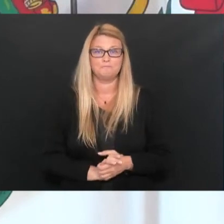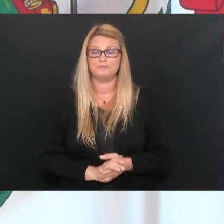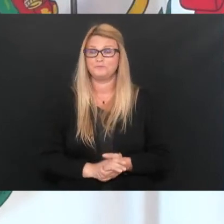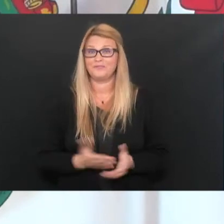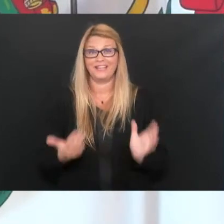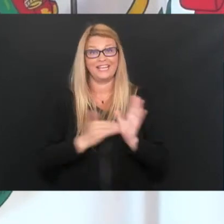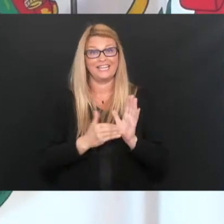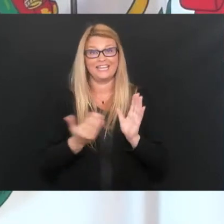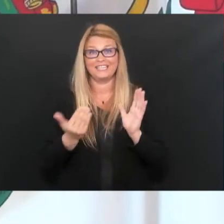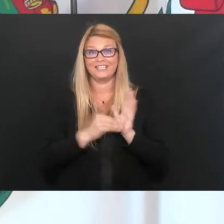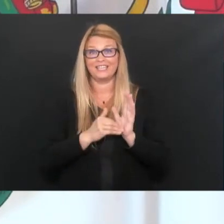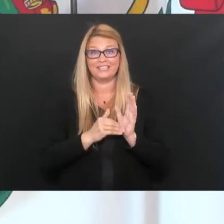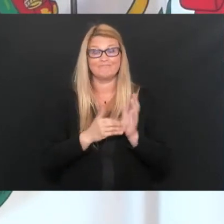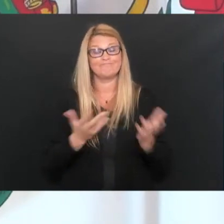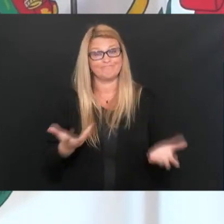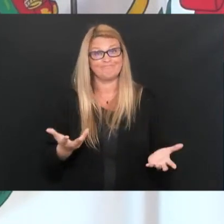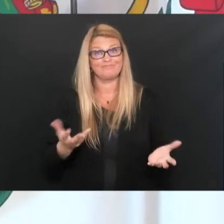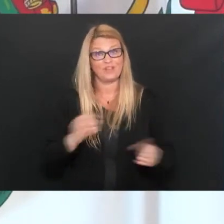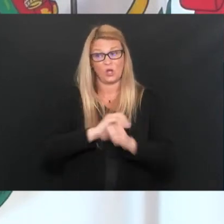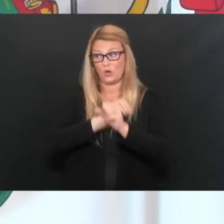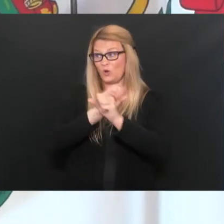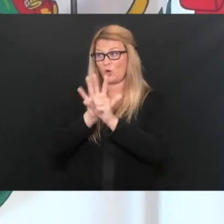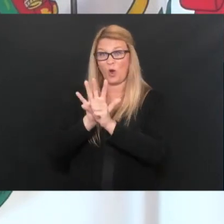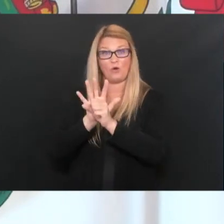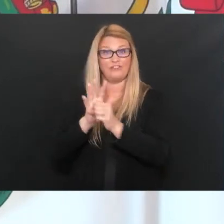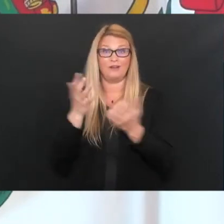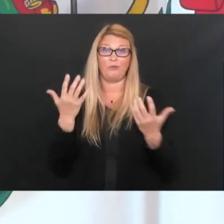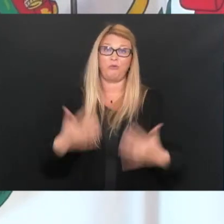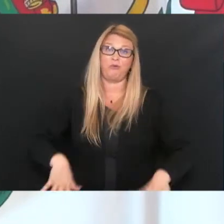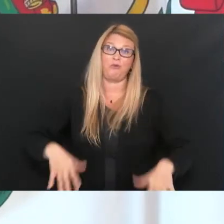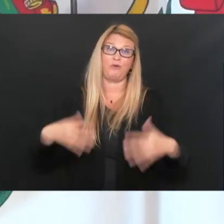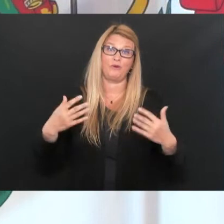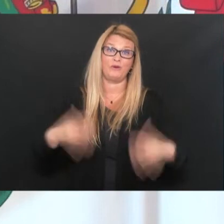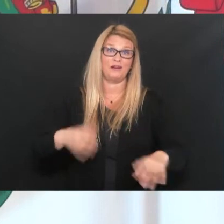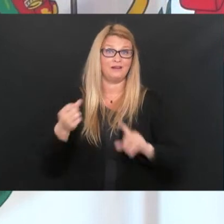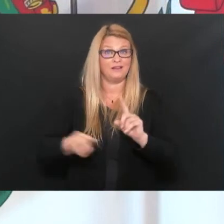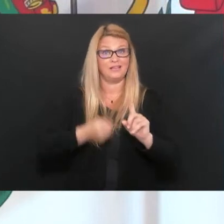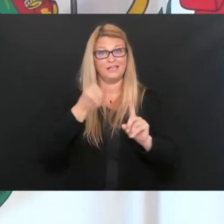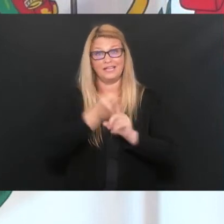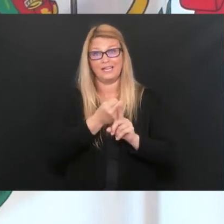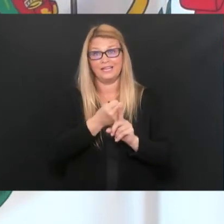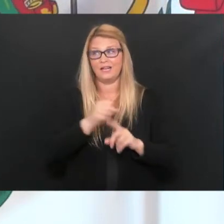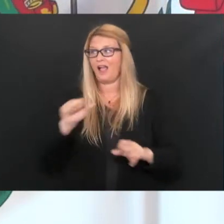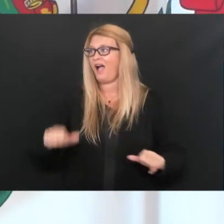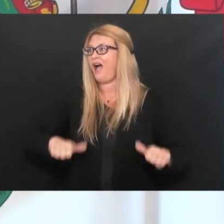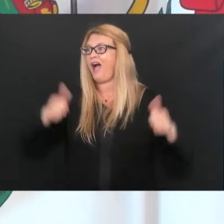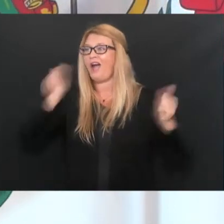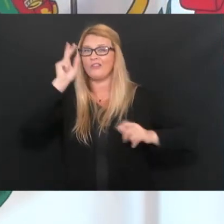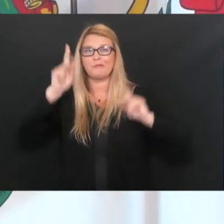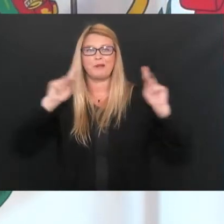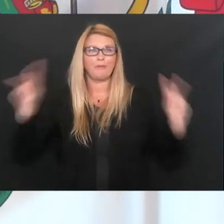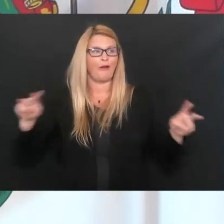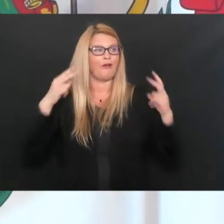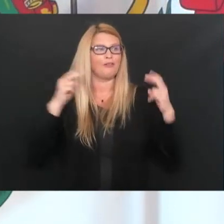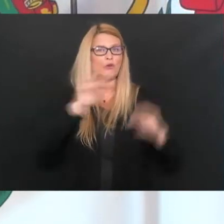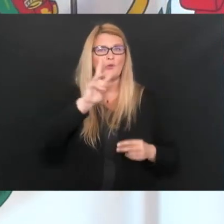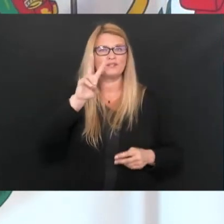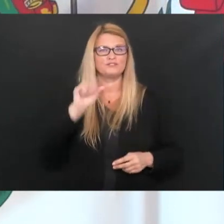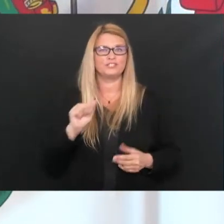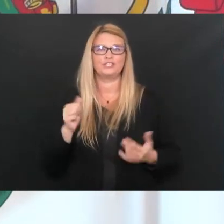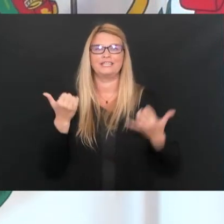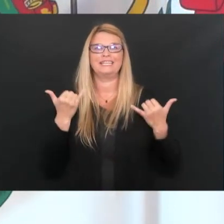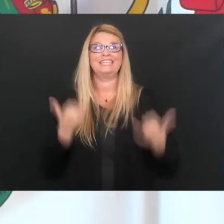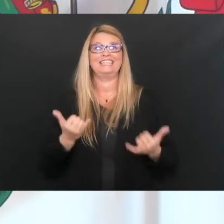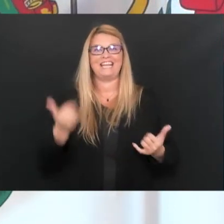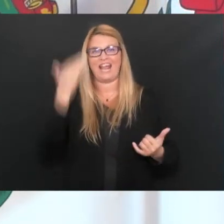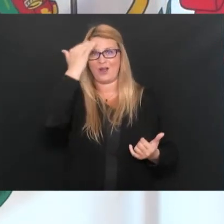We got a raw deal for decades and decades and decades about what people on the outside thought about you, but now they think you're